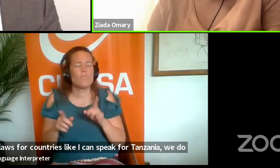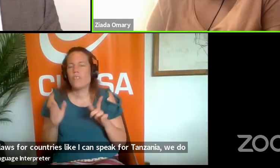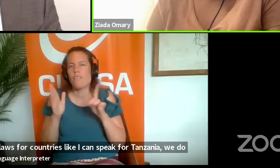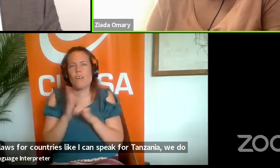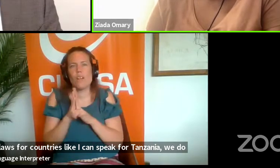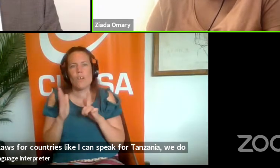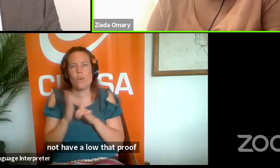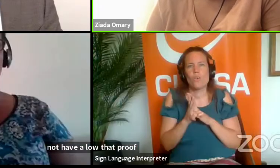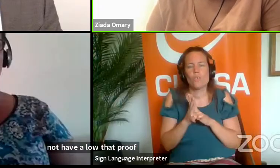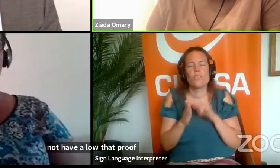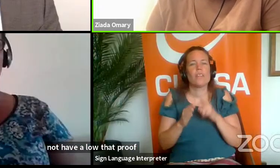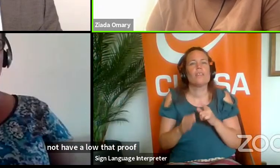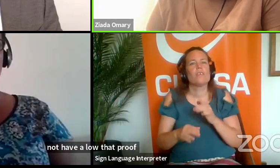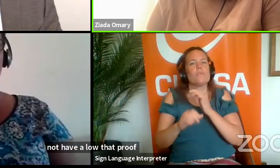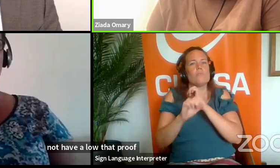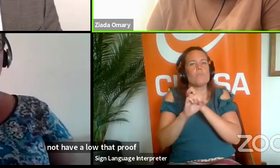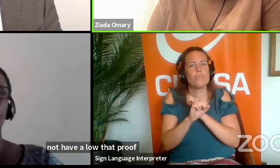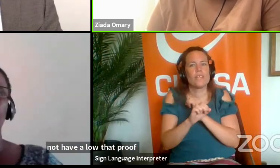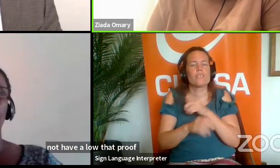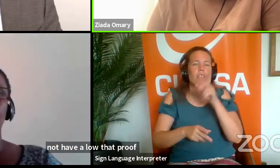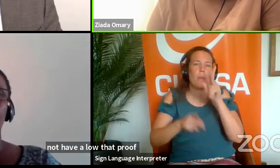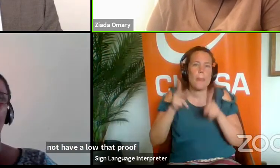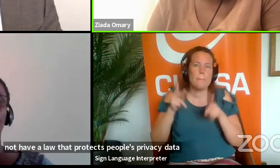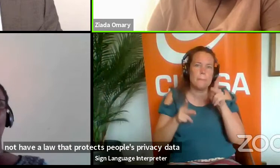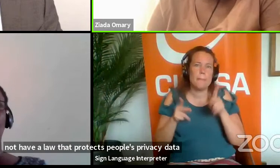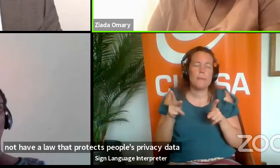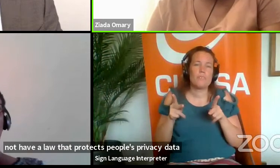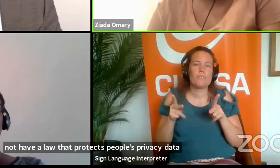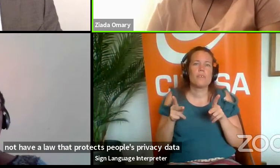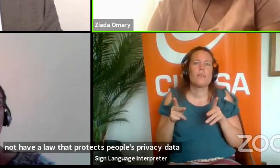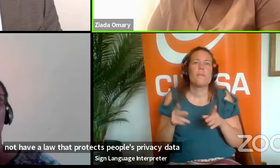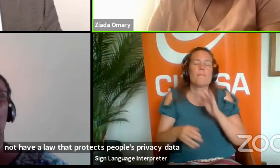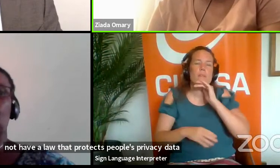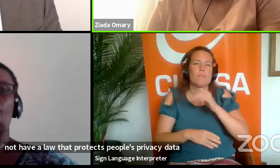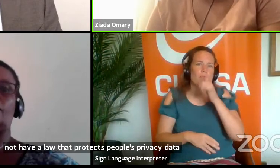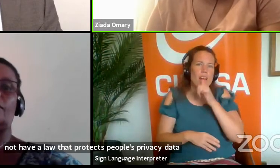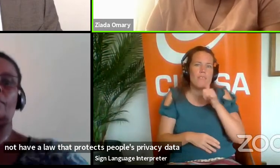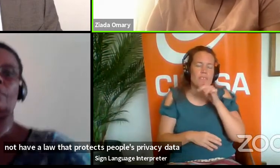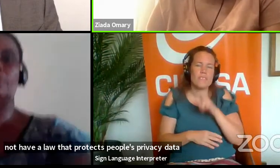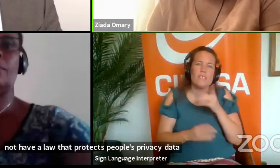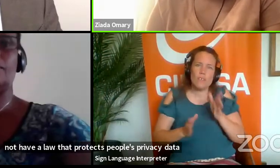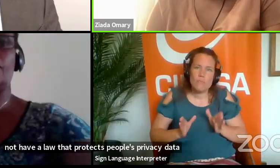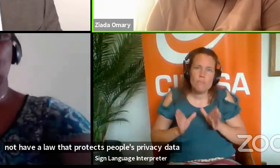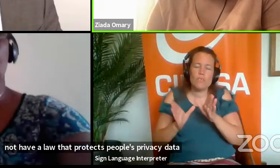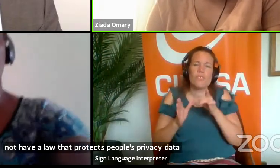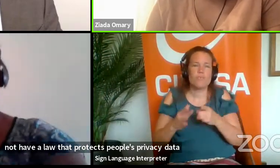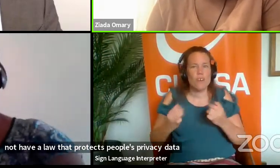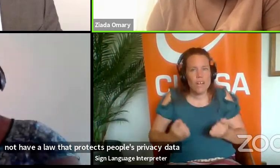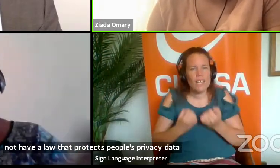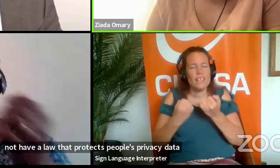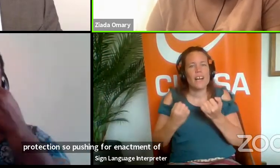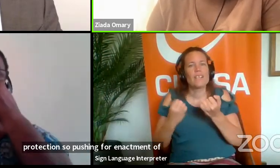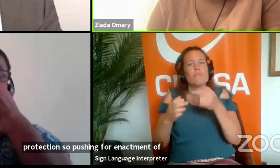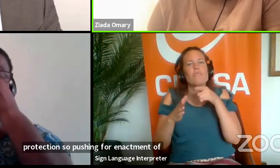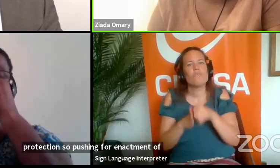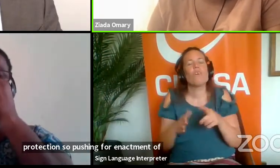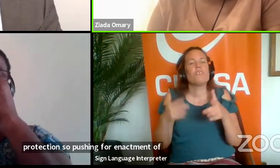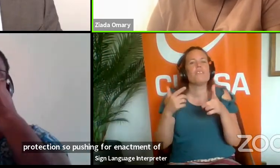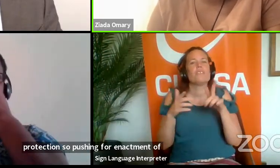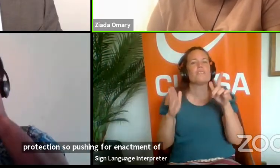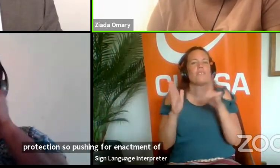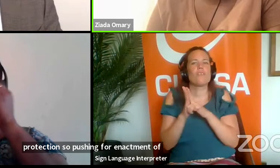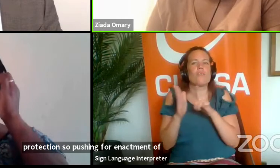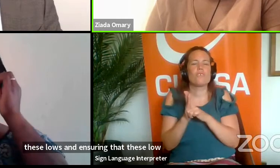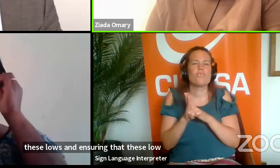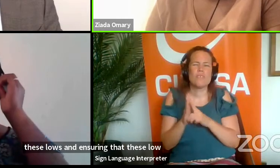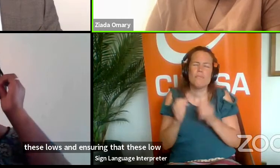that protects people's privacy, data protection. So pushing for enactment of these laws and ensuring that